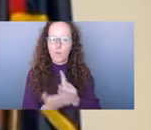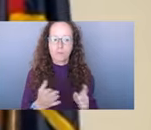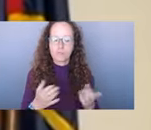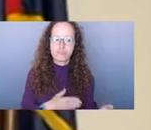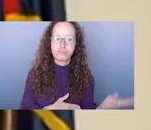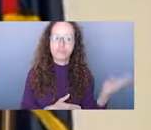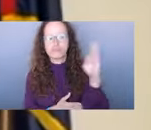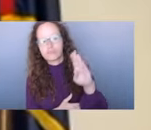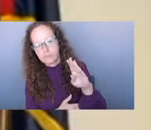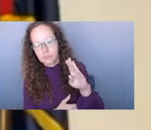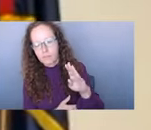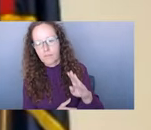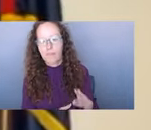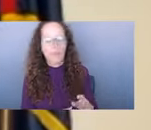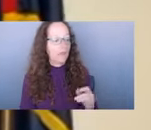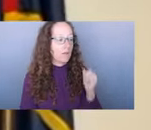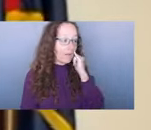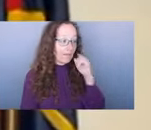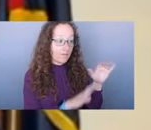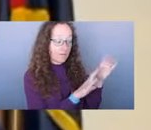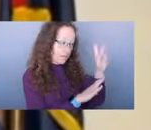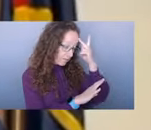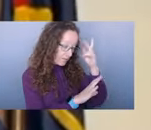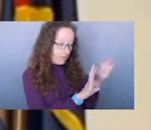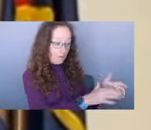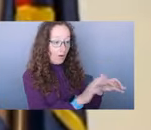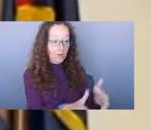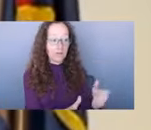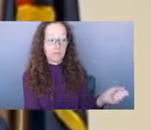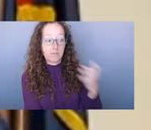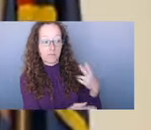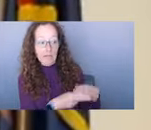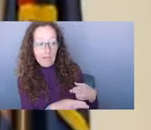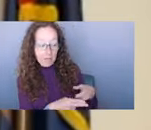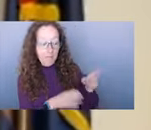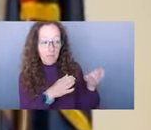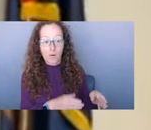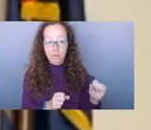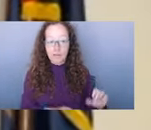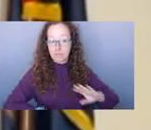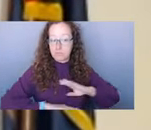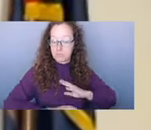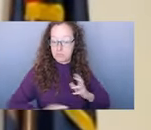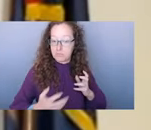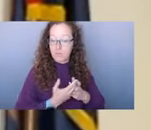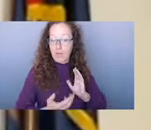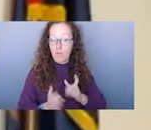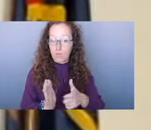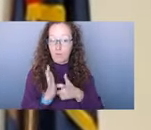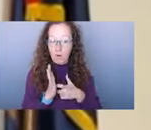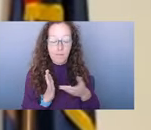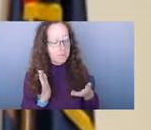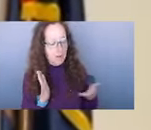that individual is able to meet our requirements, then we will hire them. They'll serve in that capacity. But